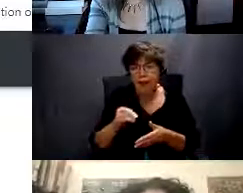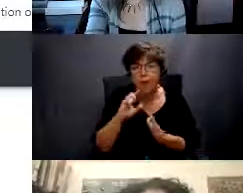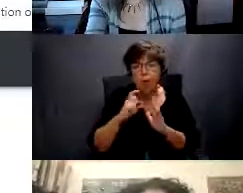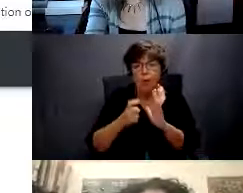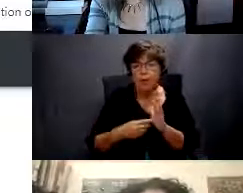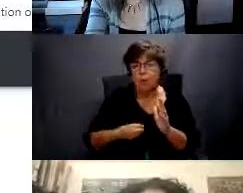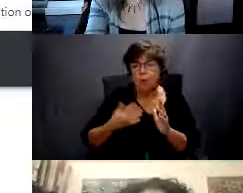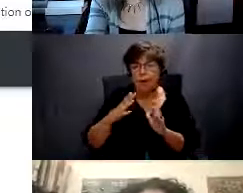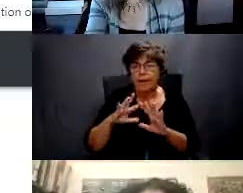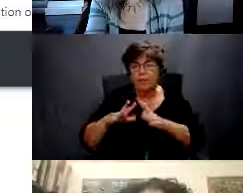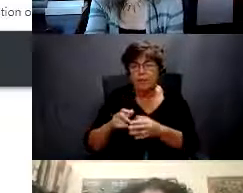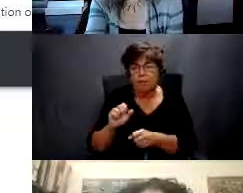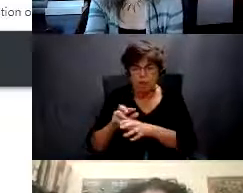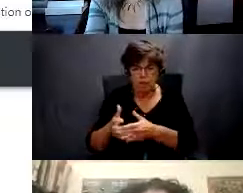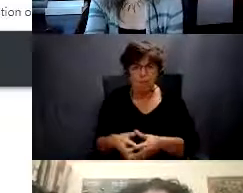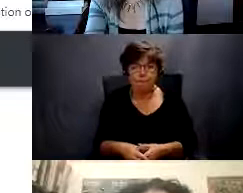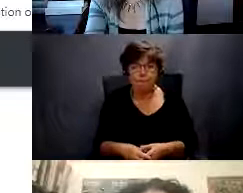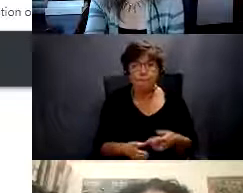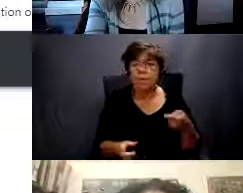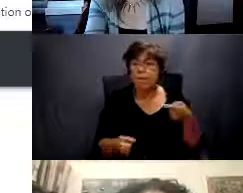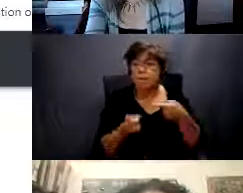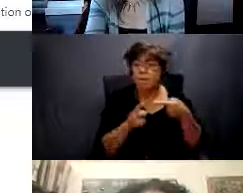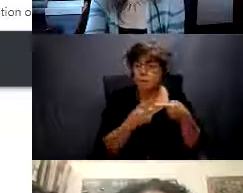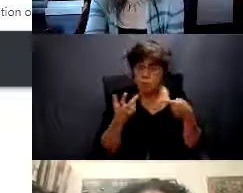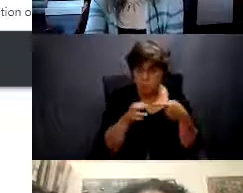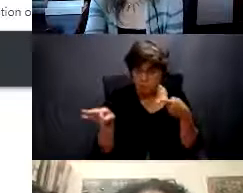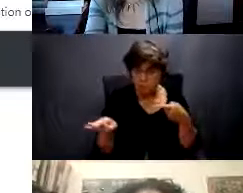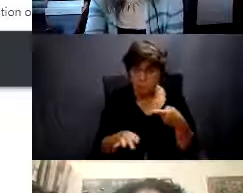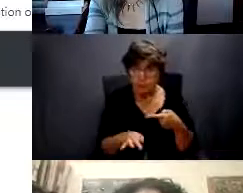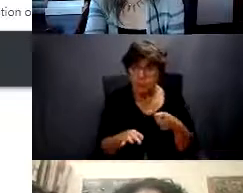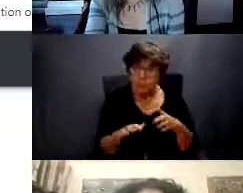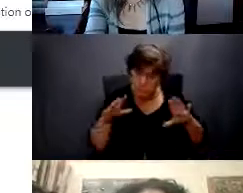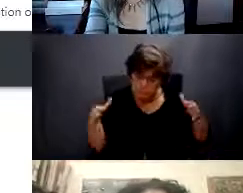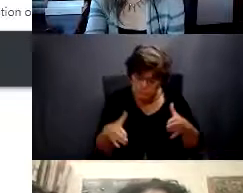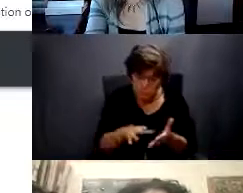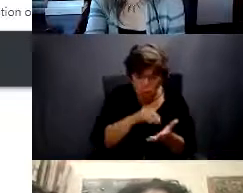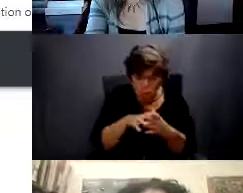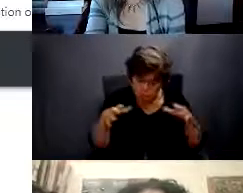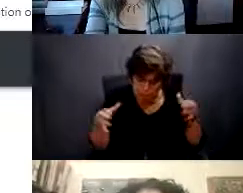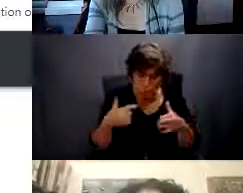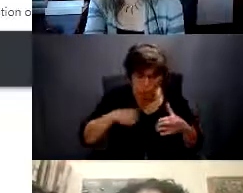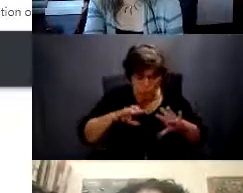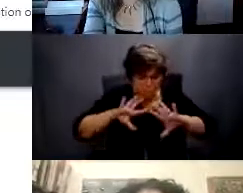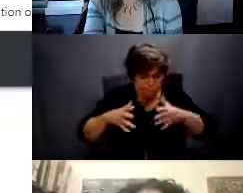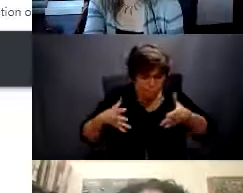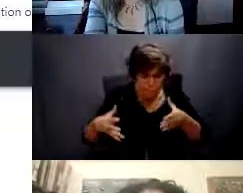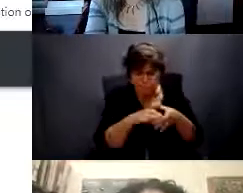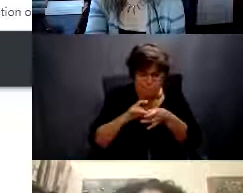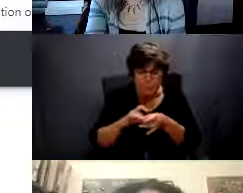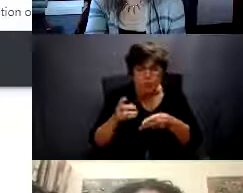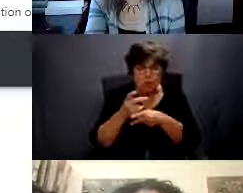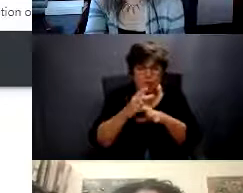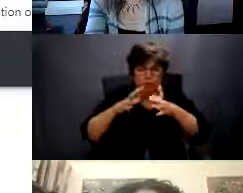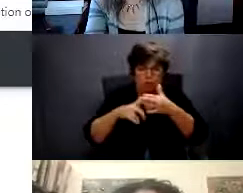centering learning, practice, and forming connections. We have come together as part of a collective of people in supervisory